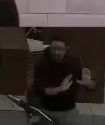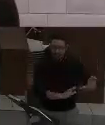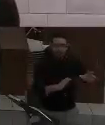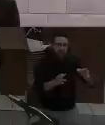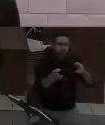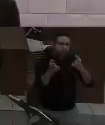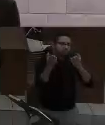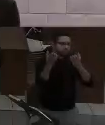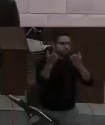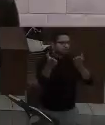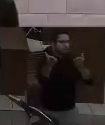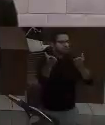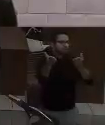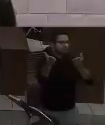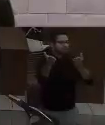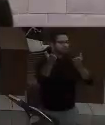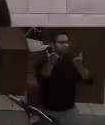enthroned